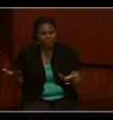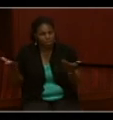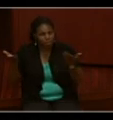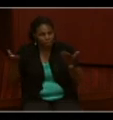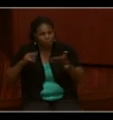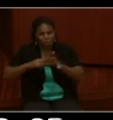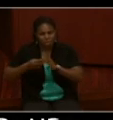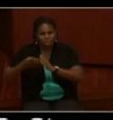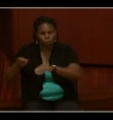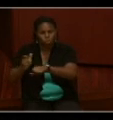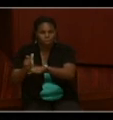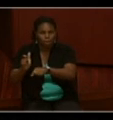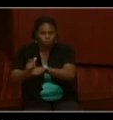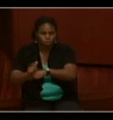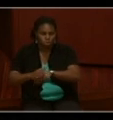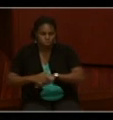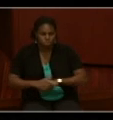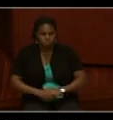laborers.